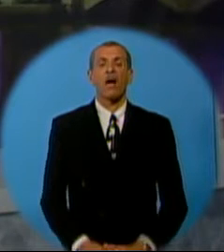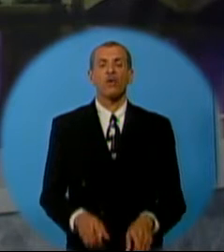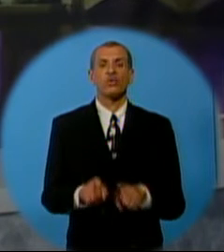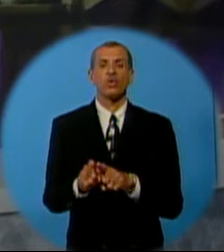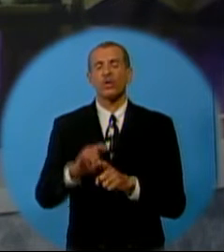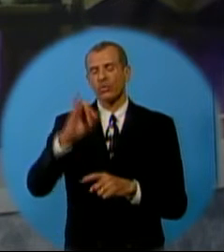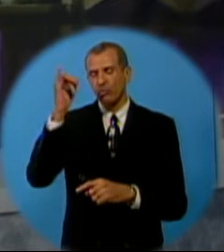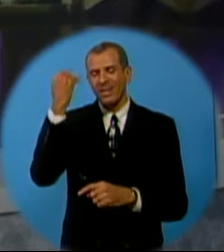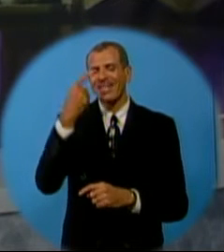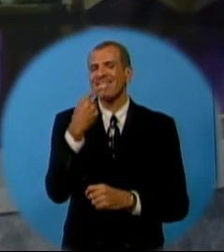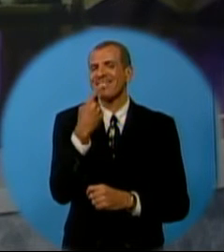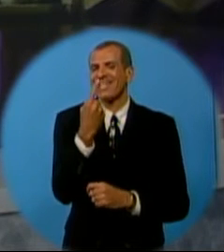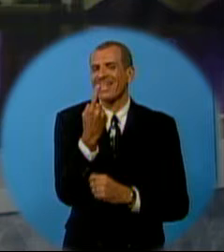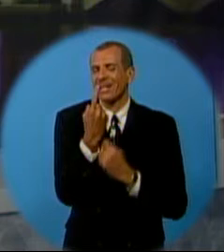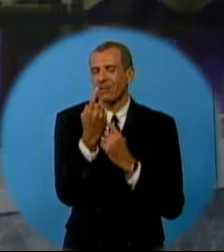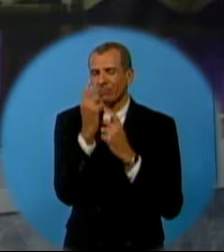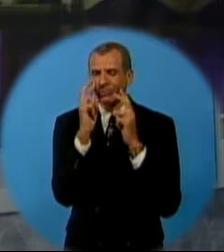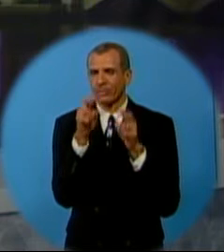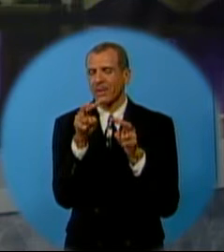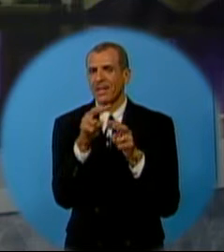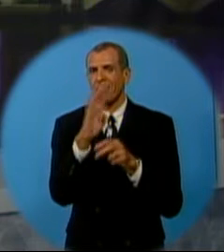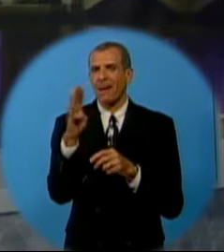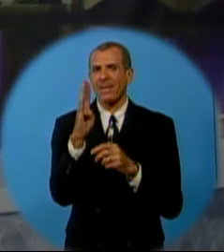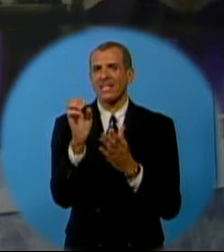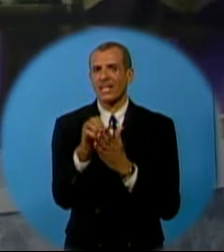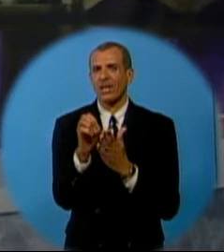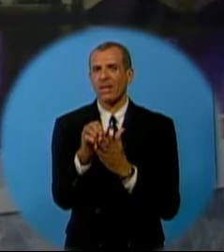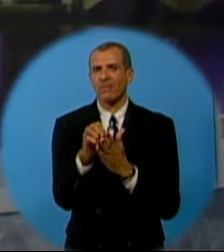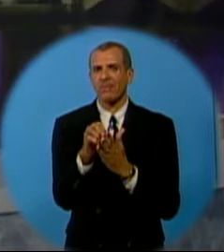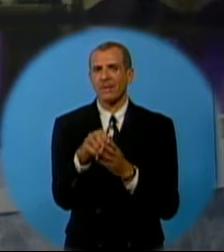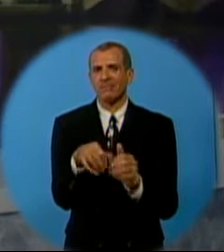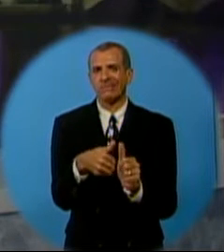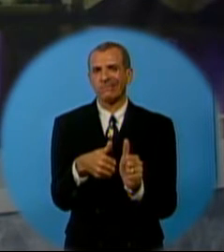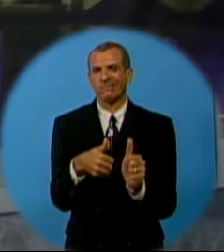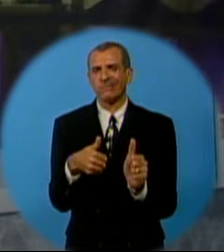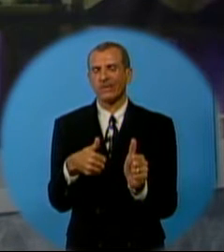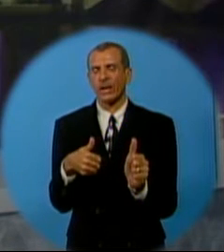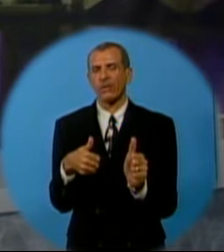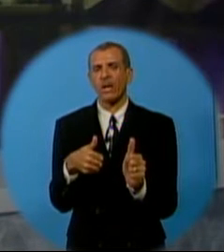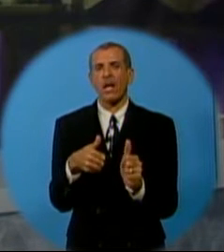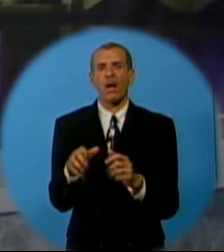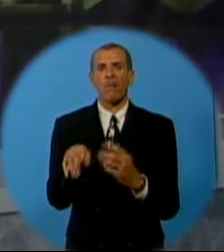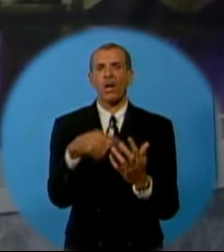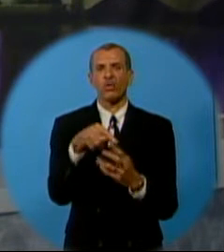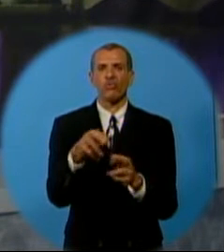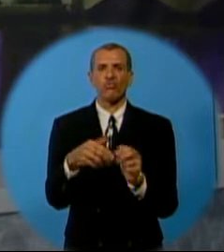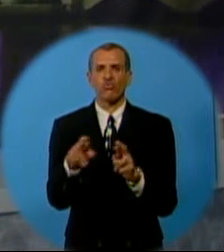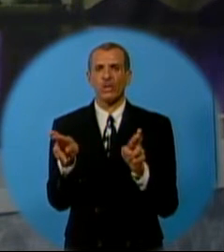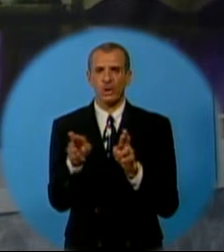Meanwhile, Mr. Julian also observed that the Barbados economy continues to lag behind the rest of the region in terms of